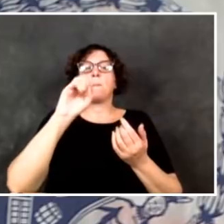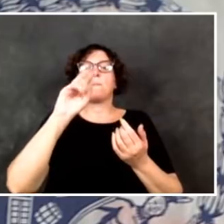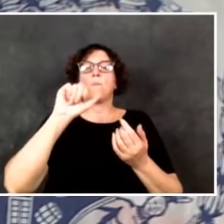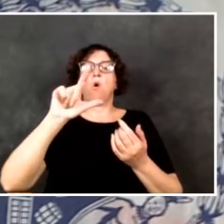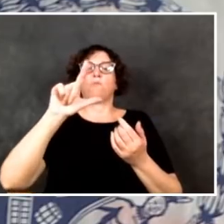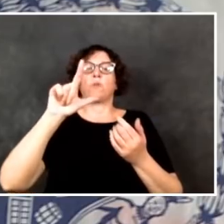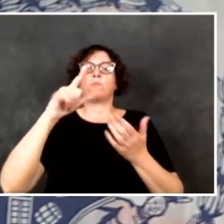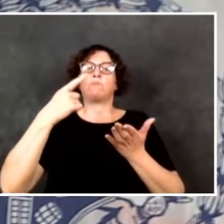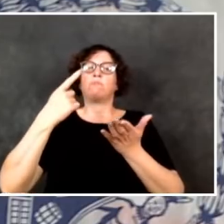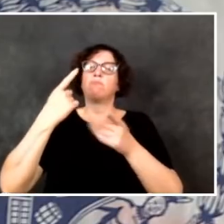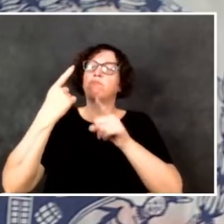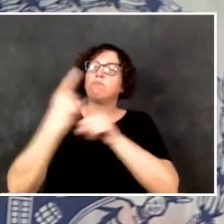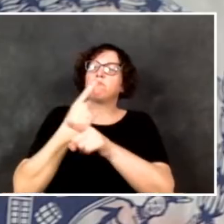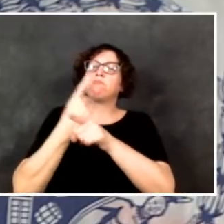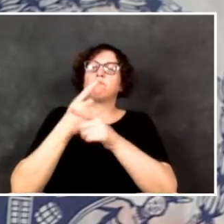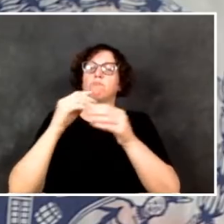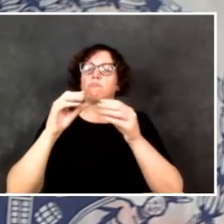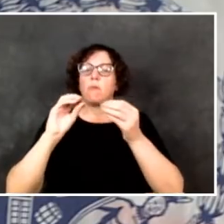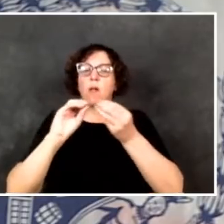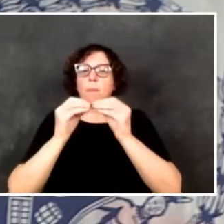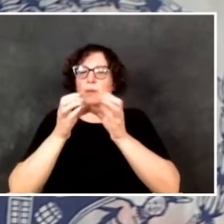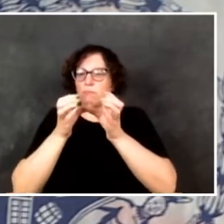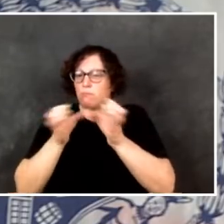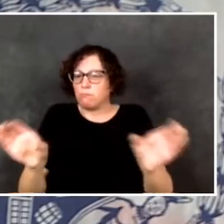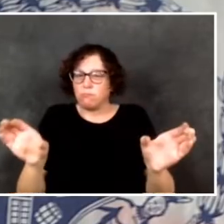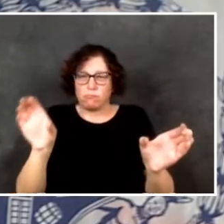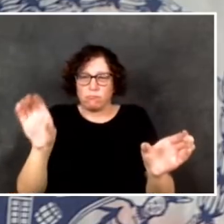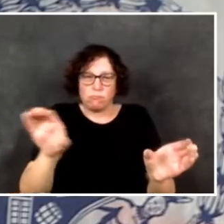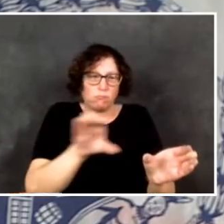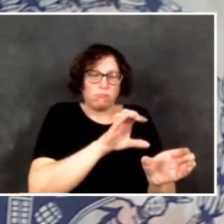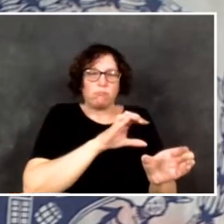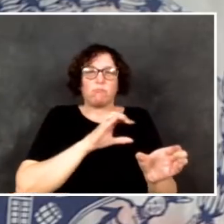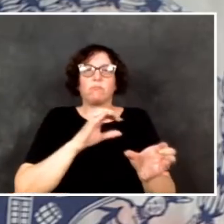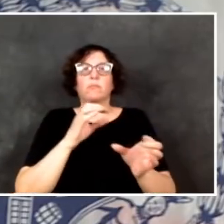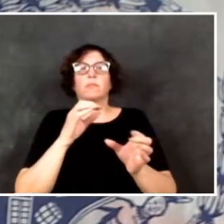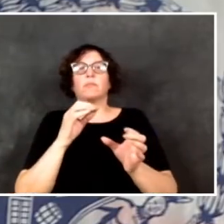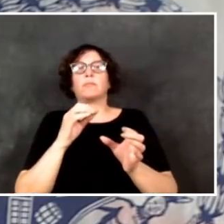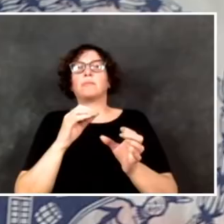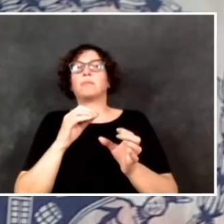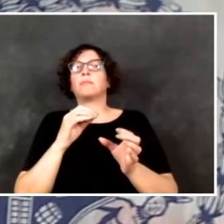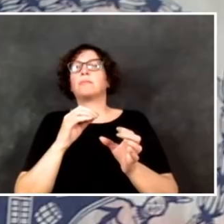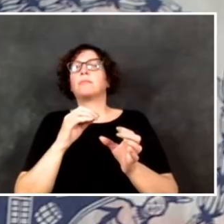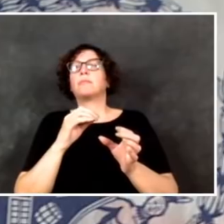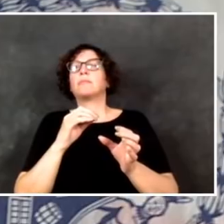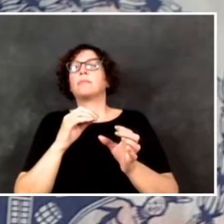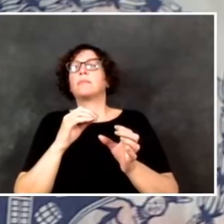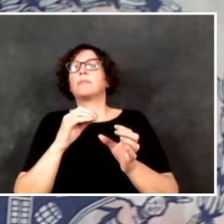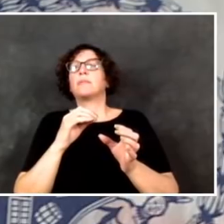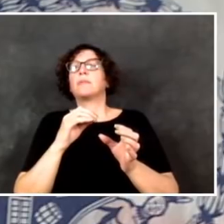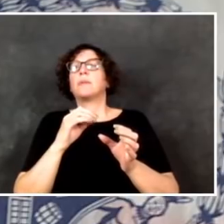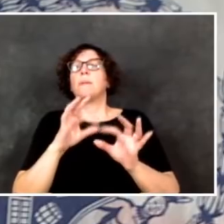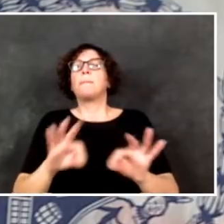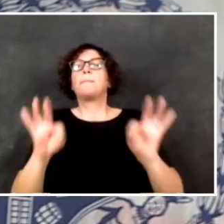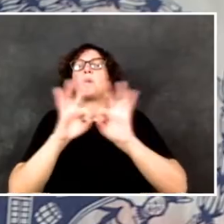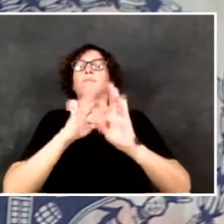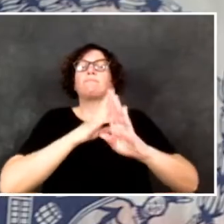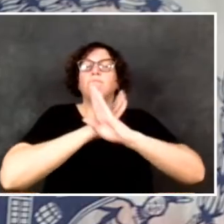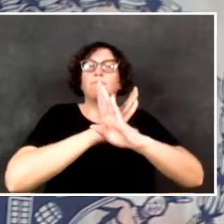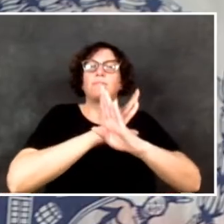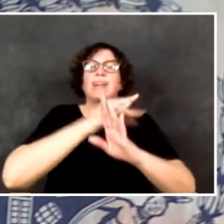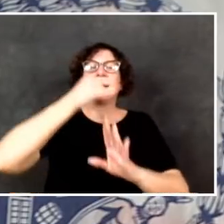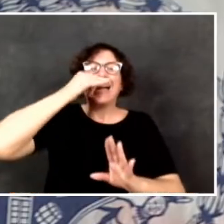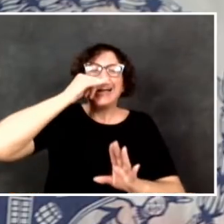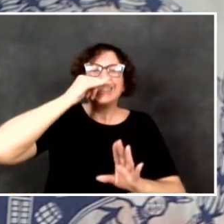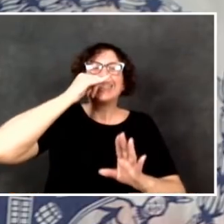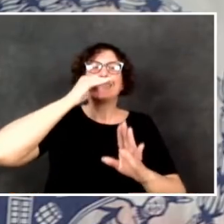to protect their health and well-being and all of the people that they come in contact with? The right thing to do is to keep the